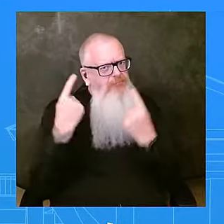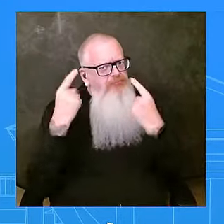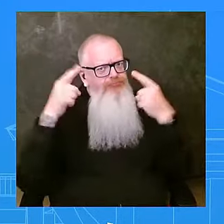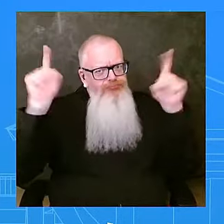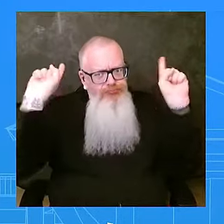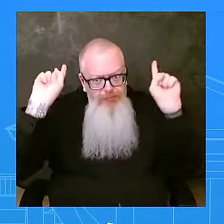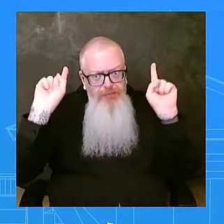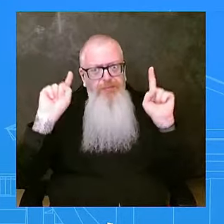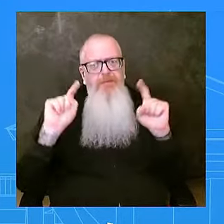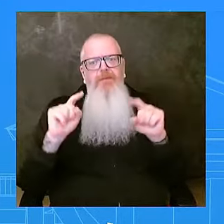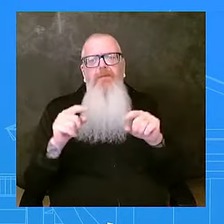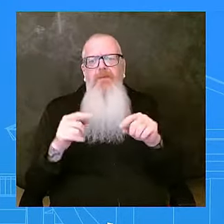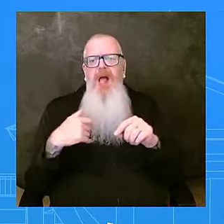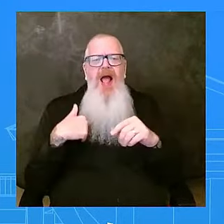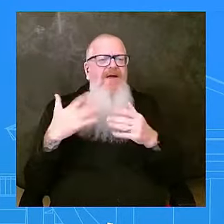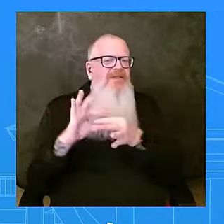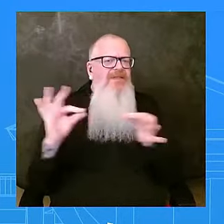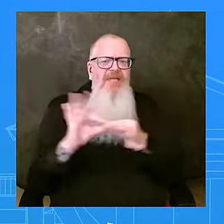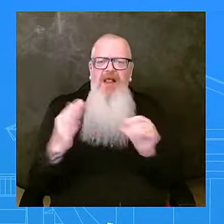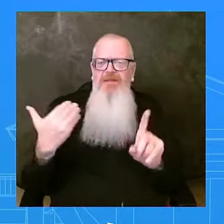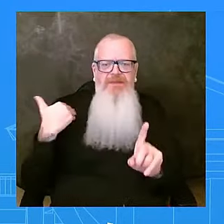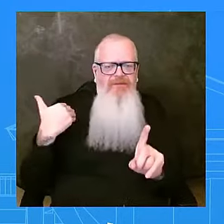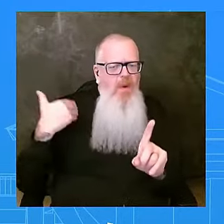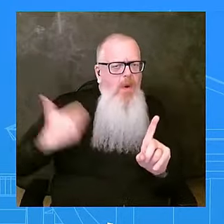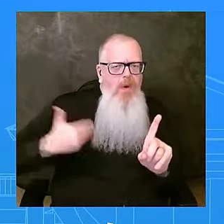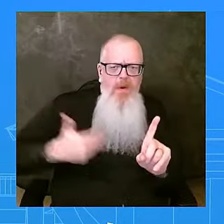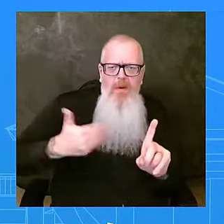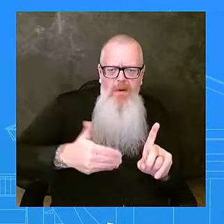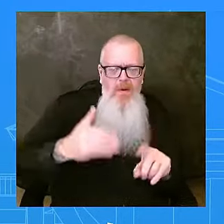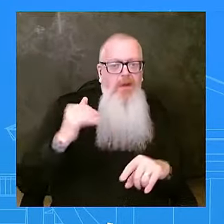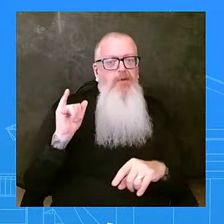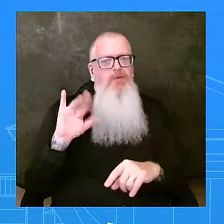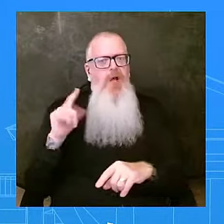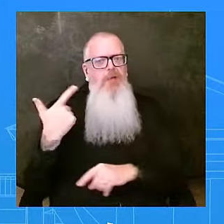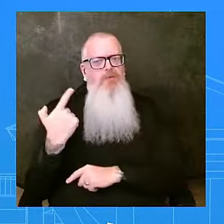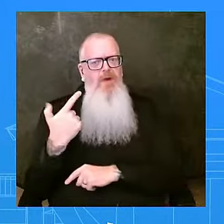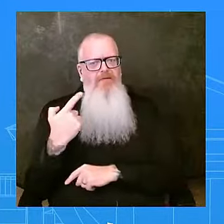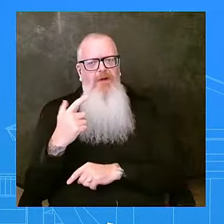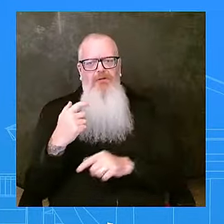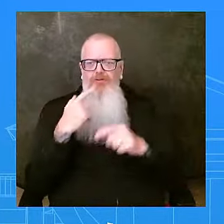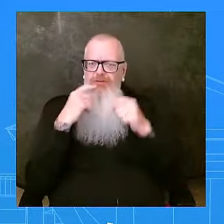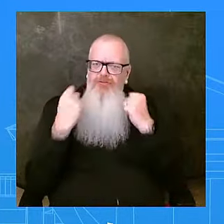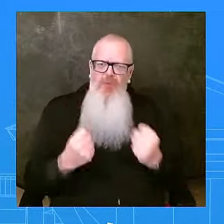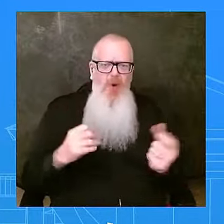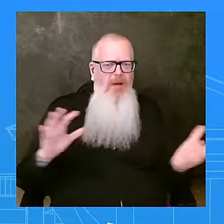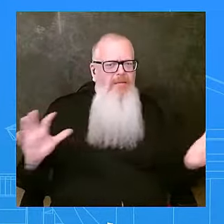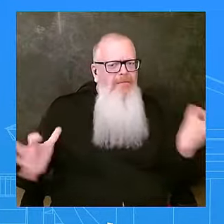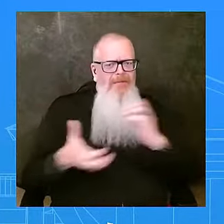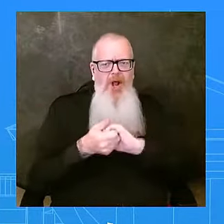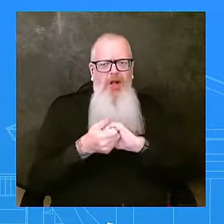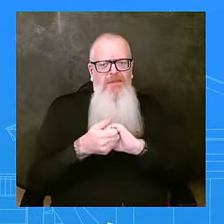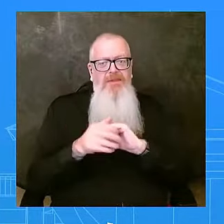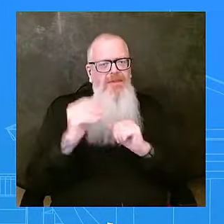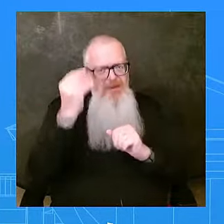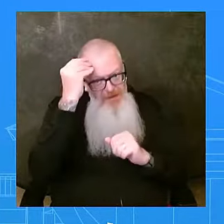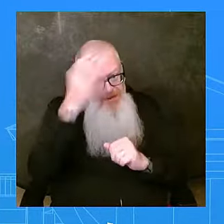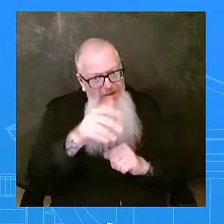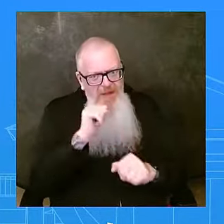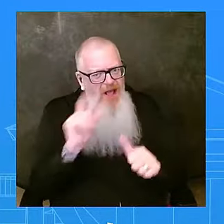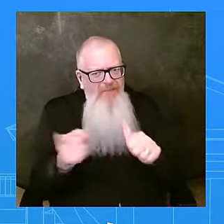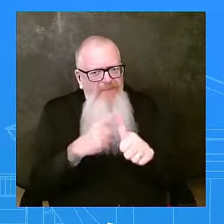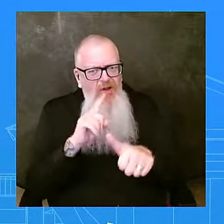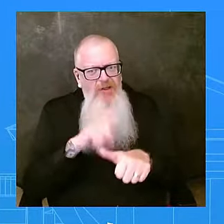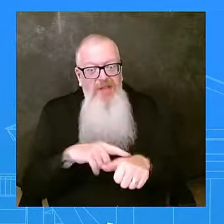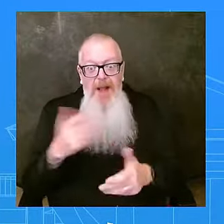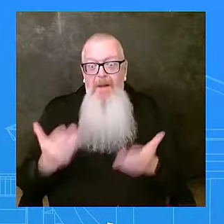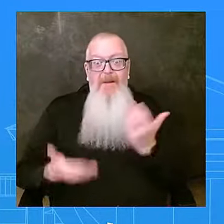July 21st, how much of a partner she's been, a critical partner. It is not the first time that we've said it. Maybe we're saying it more to your point, but we've been